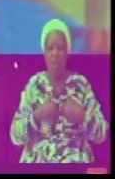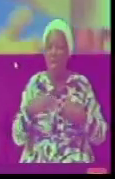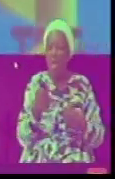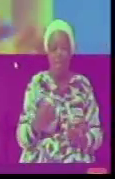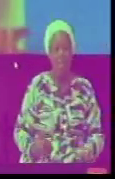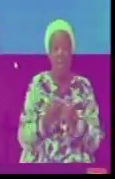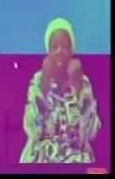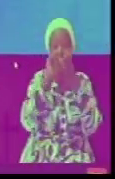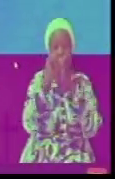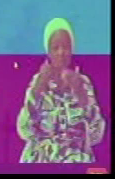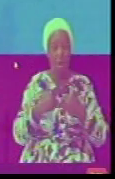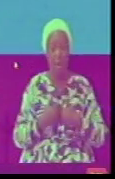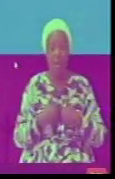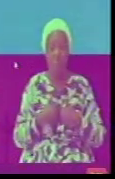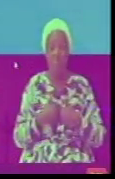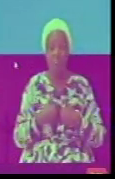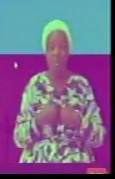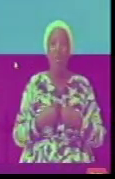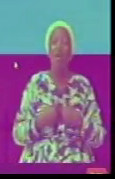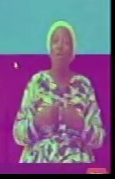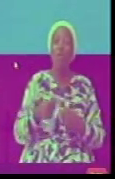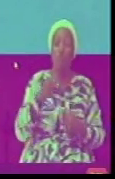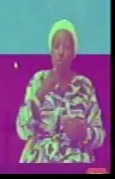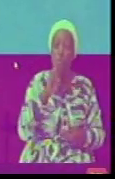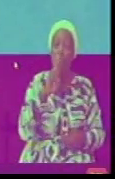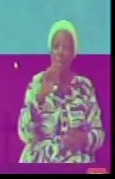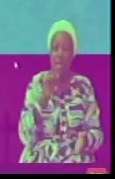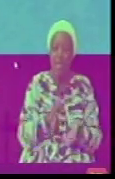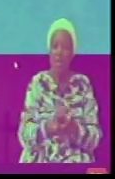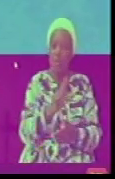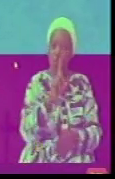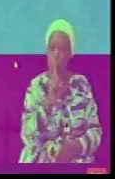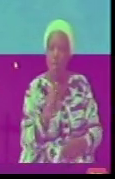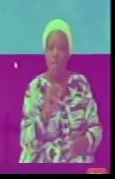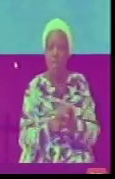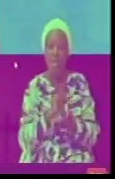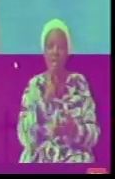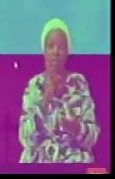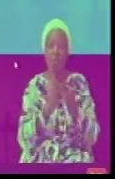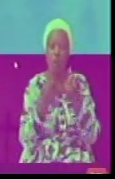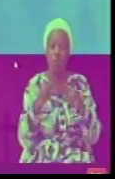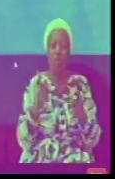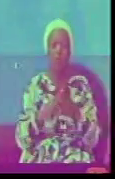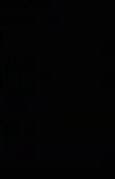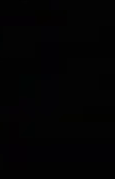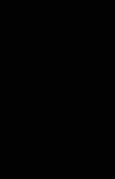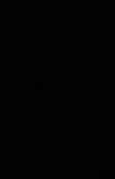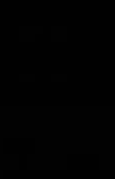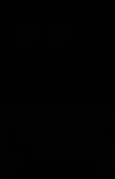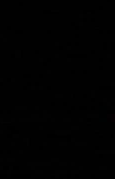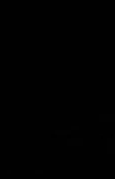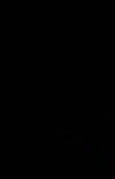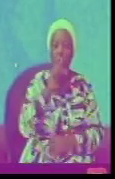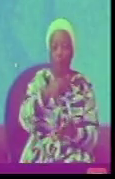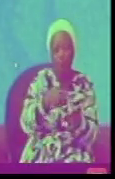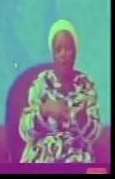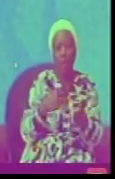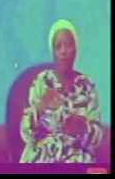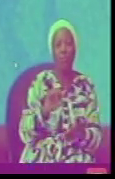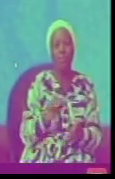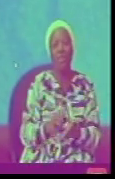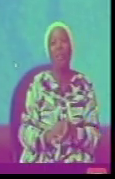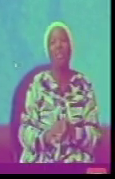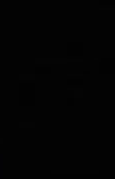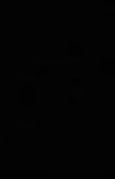partiality. Whatever you are going through, whatever problem you have, whatever challenge you have, you are that one